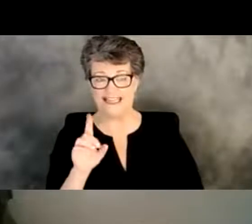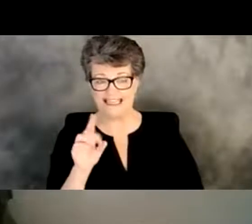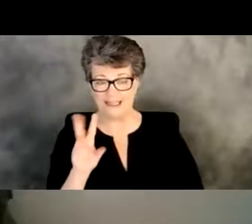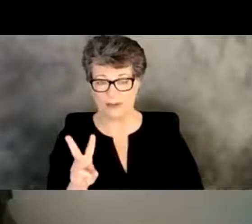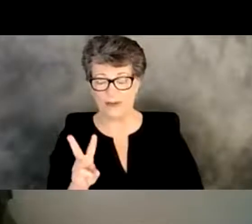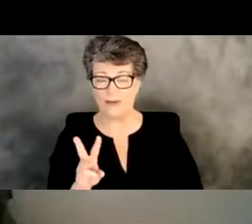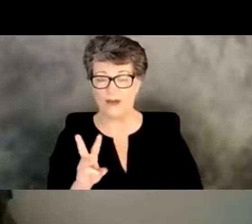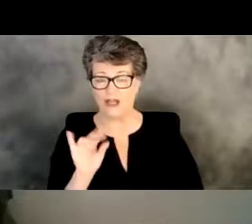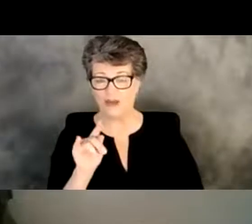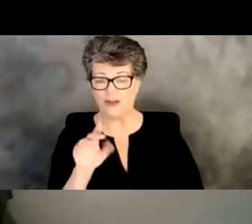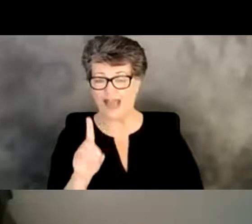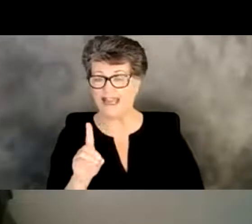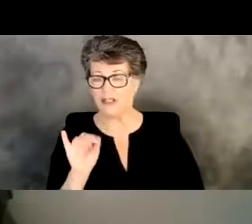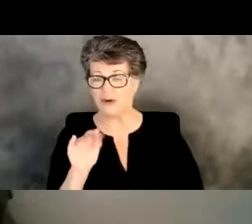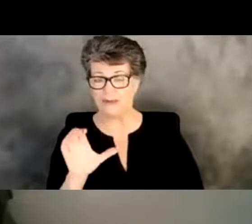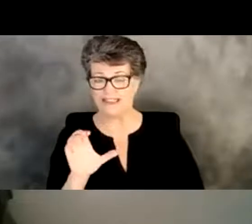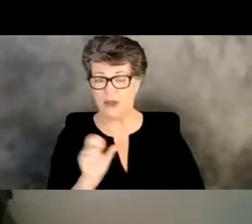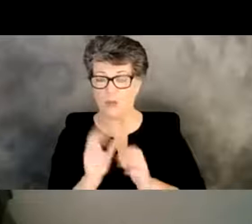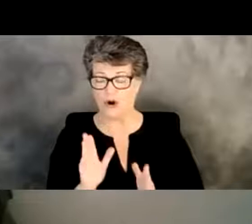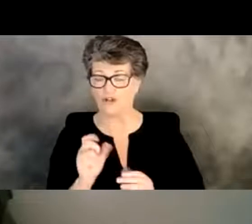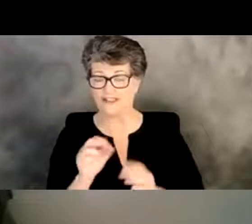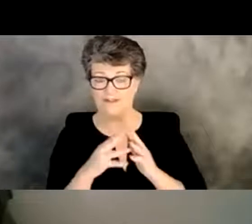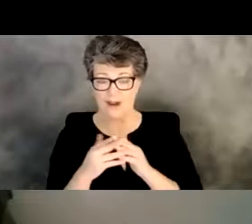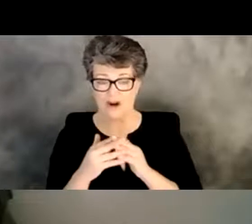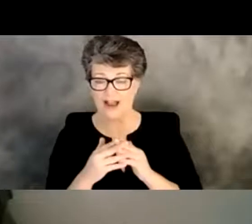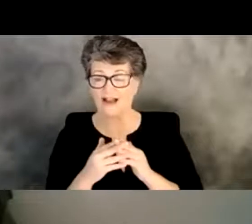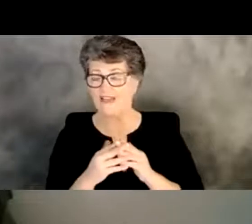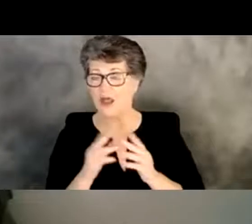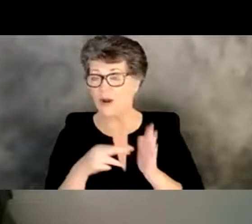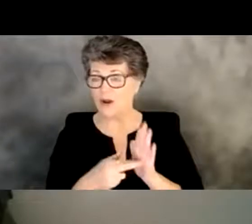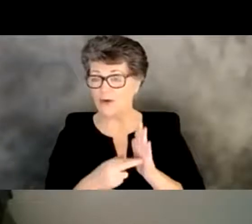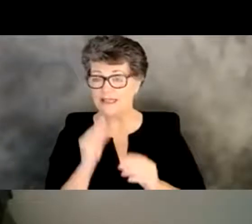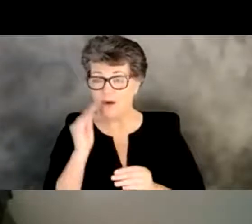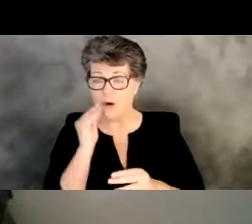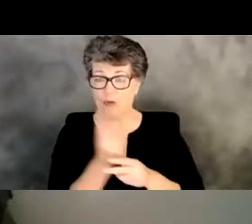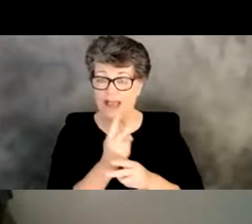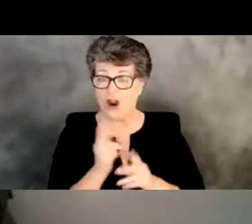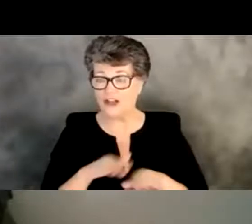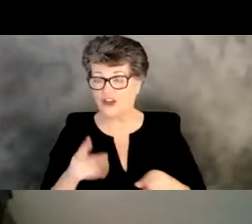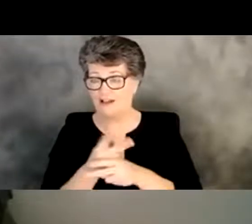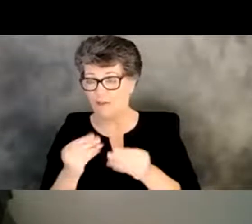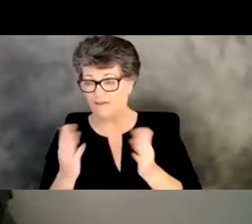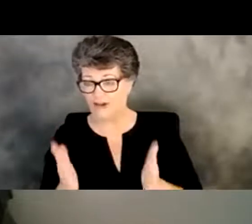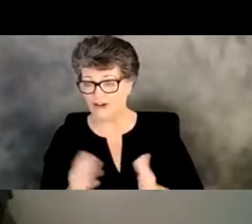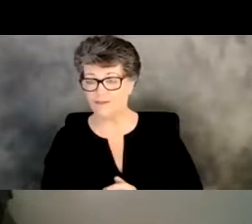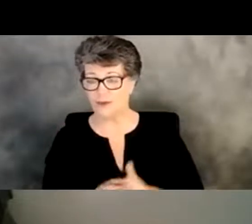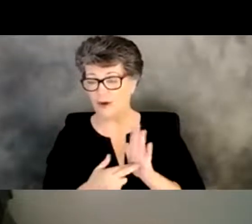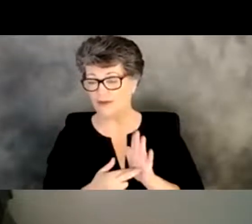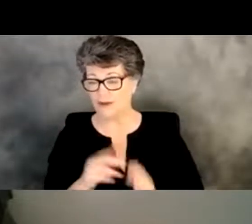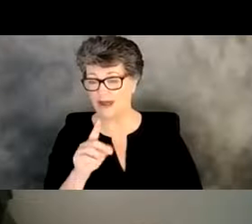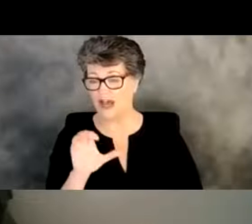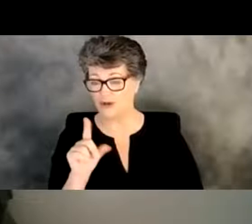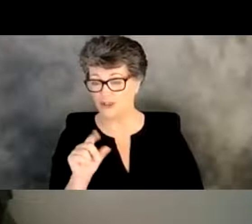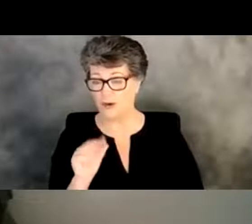United Domestic Workers. It's a labor union that represents home care providers and child care providers. We represent about 120 home